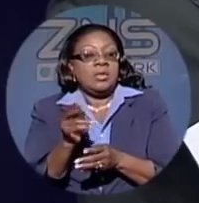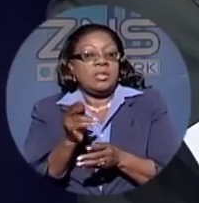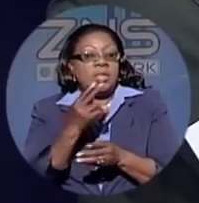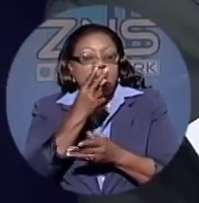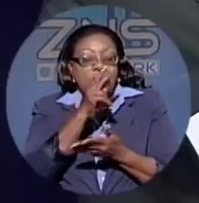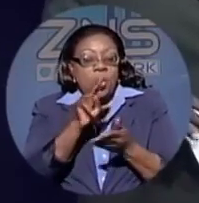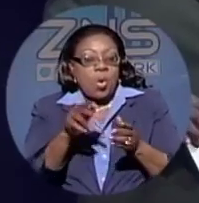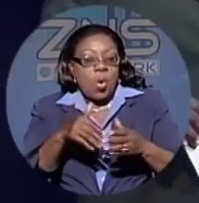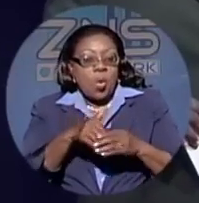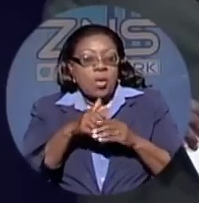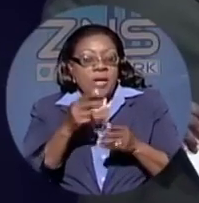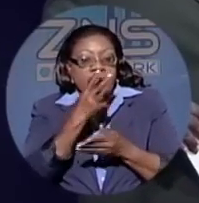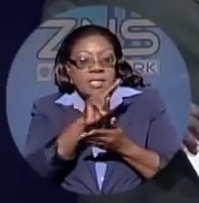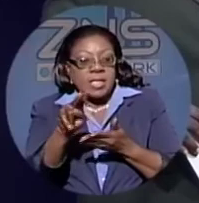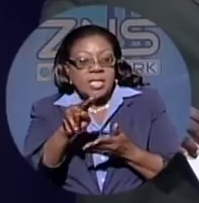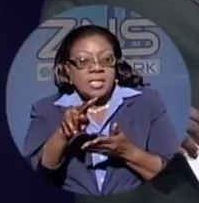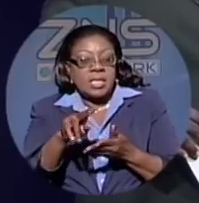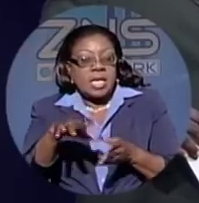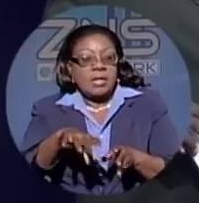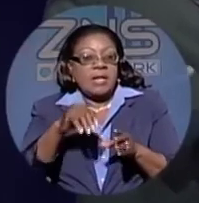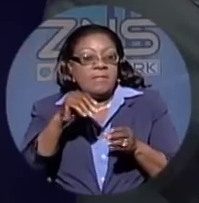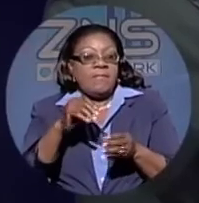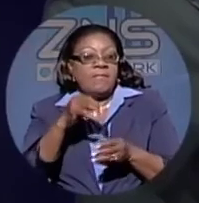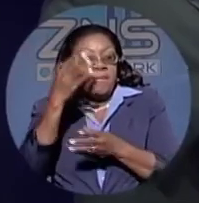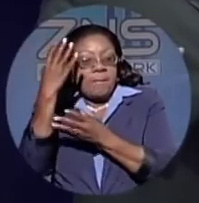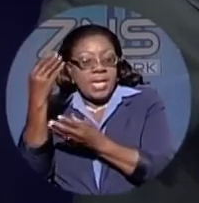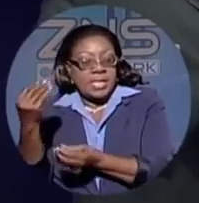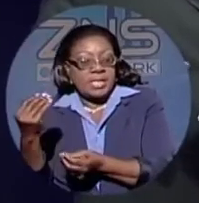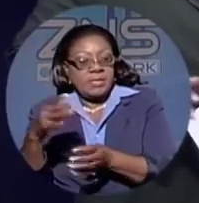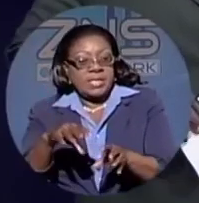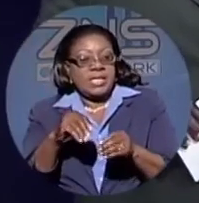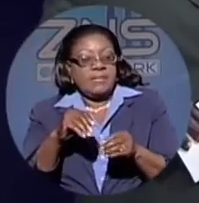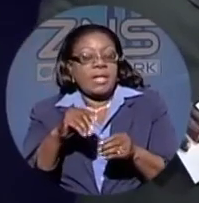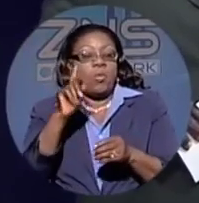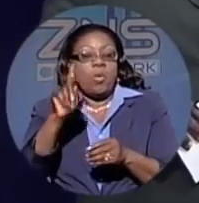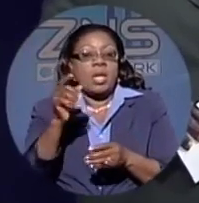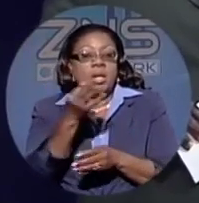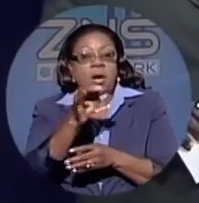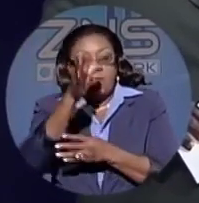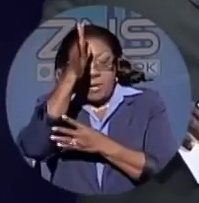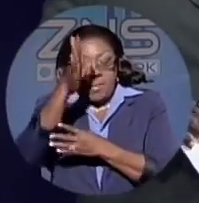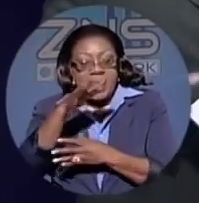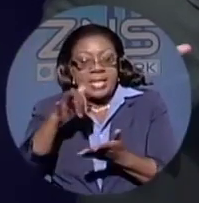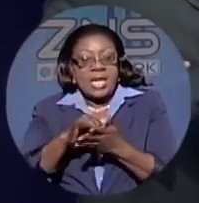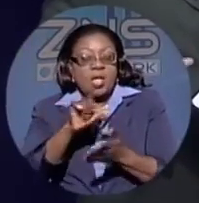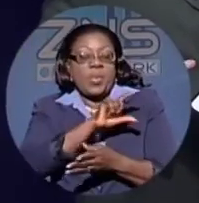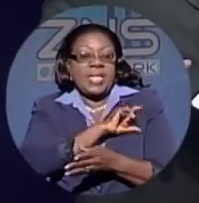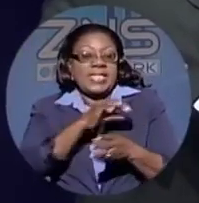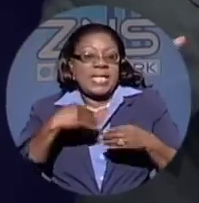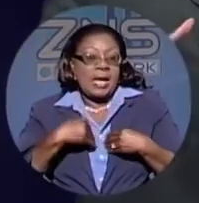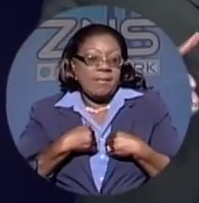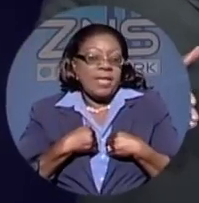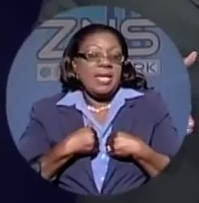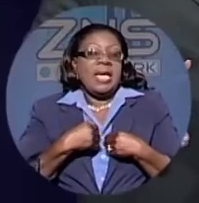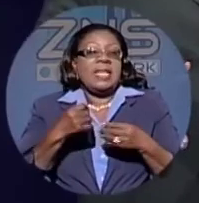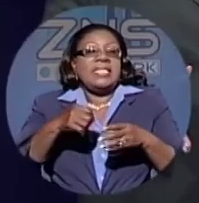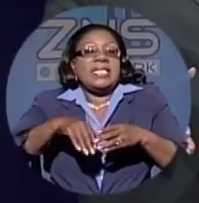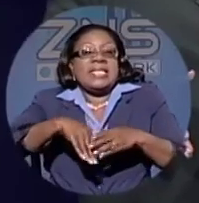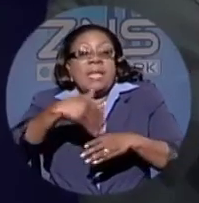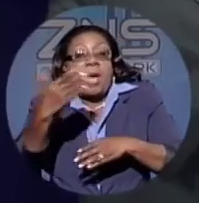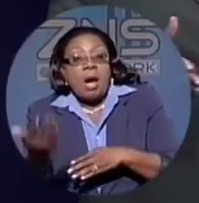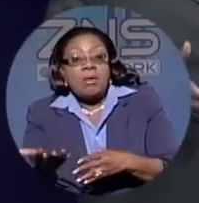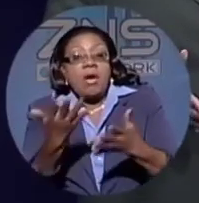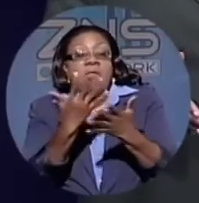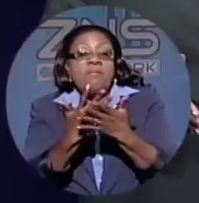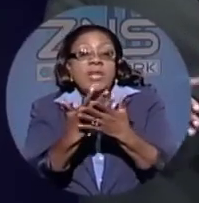own investigation, and information we received have confirmed that one of the men police are holding in custody is one who was just released from